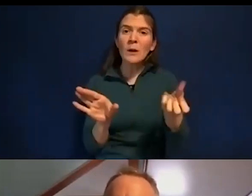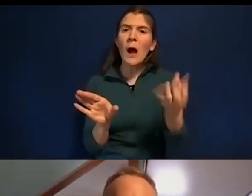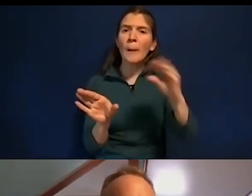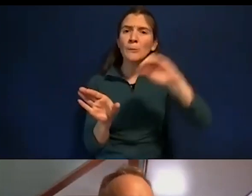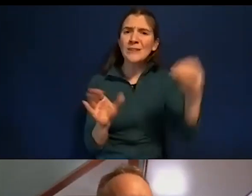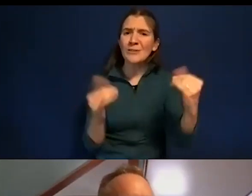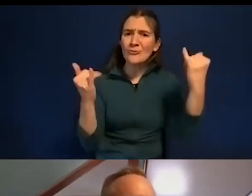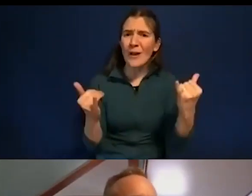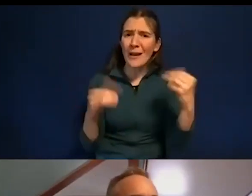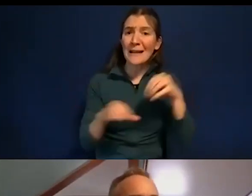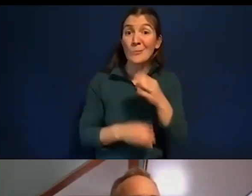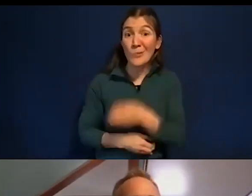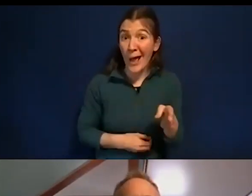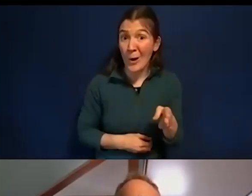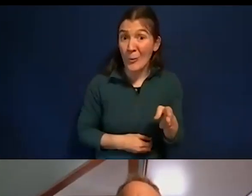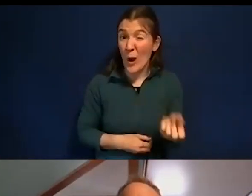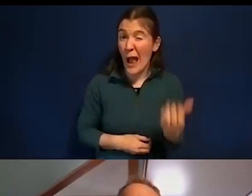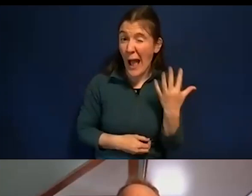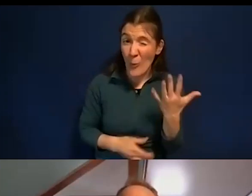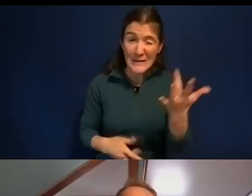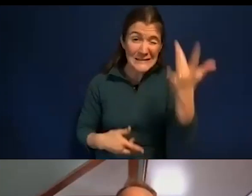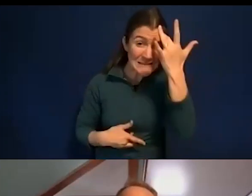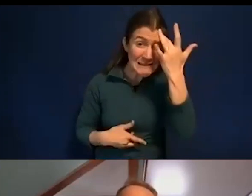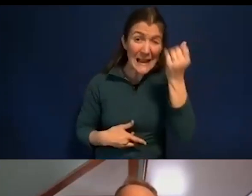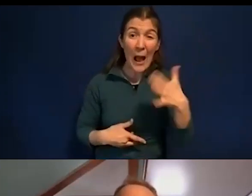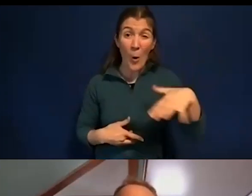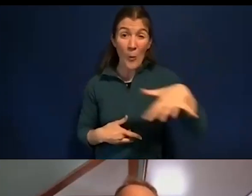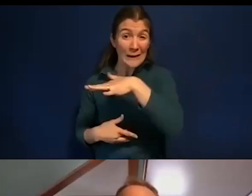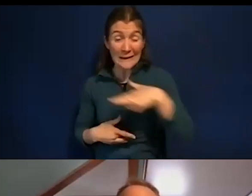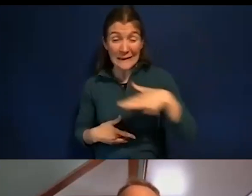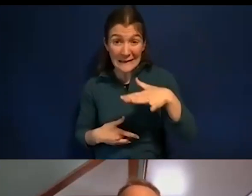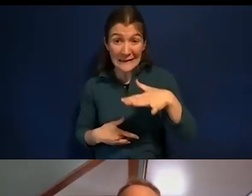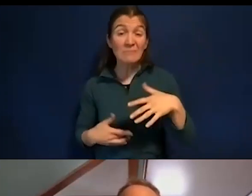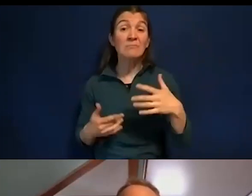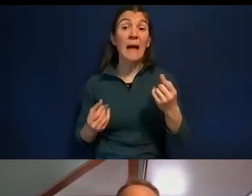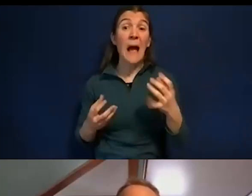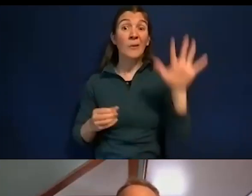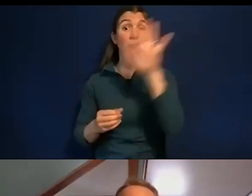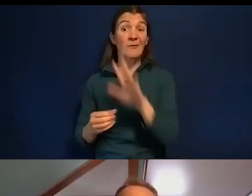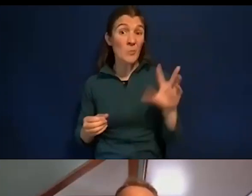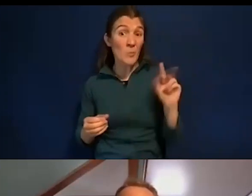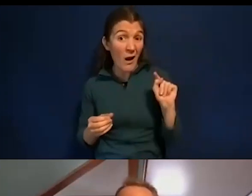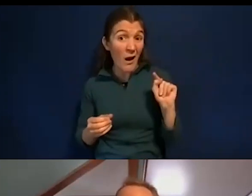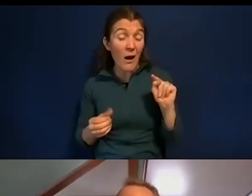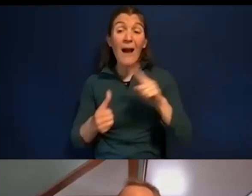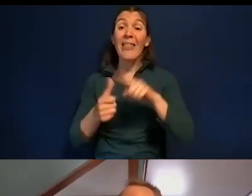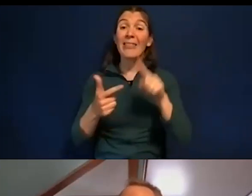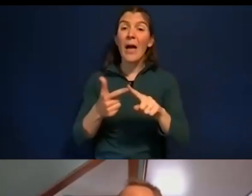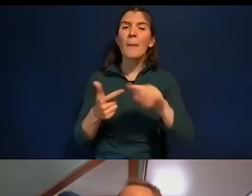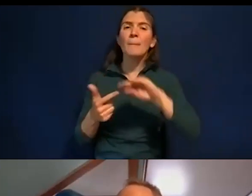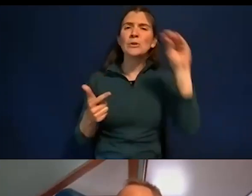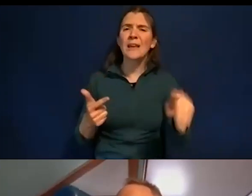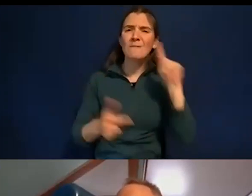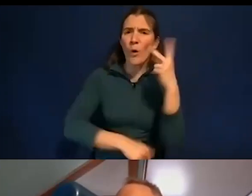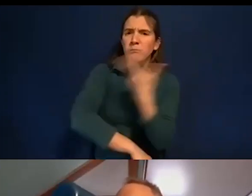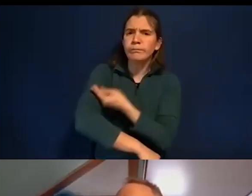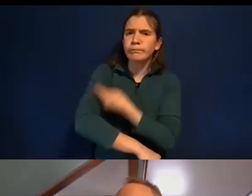currently in our town and vicinity, and also the vaccination rates in the